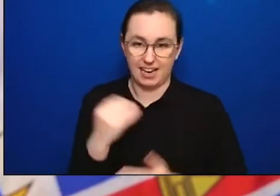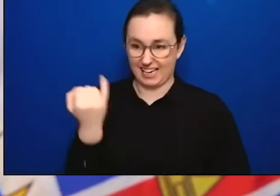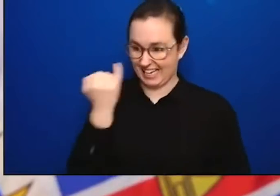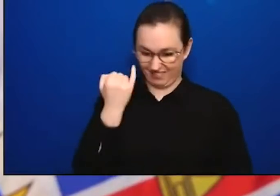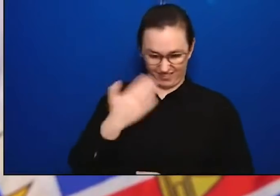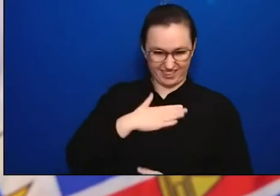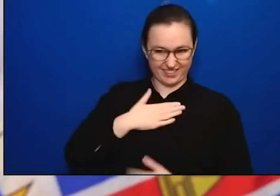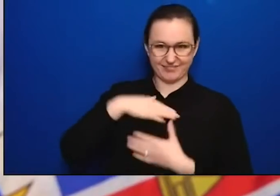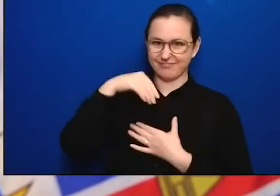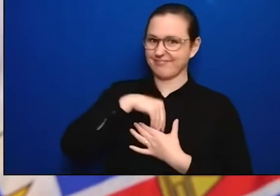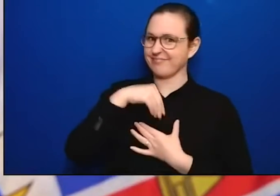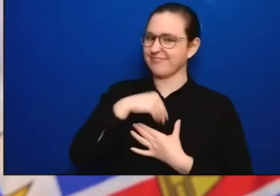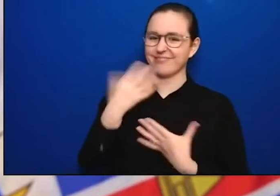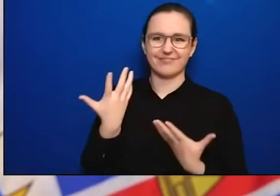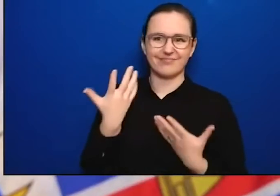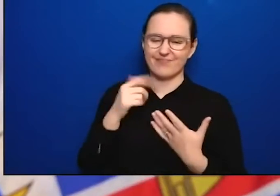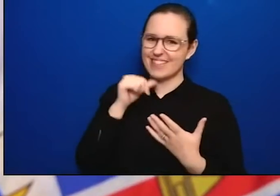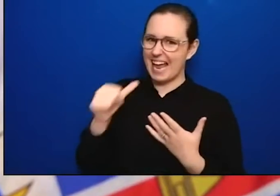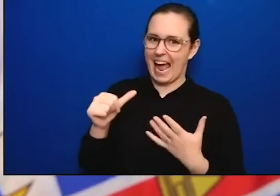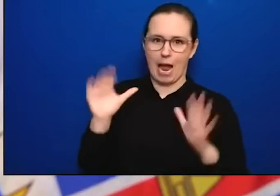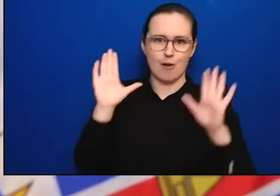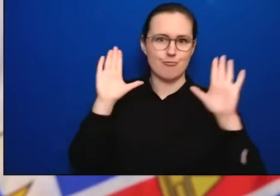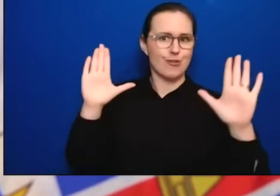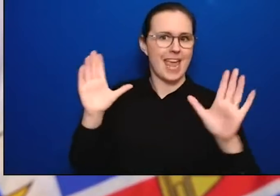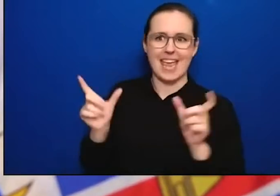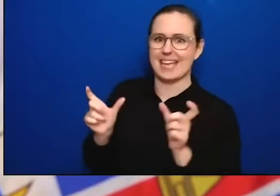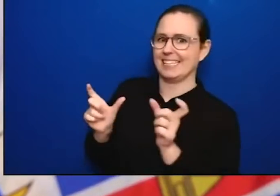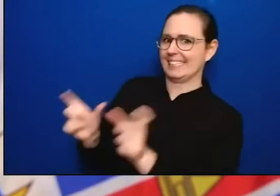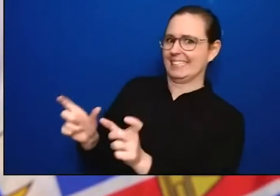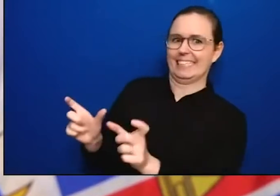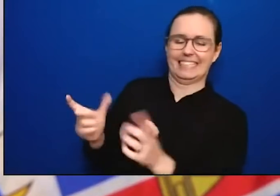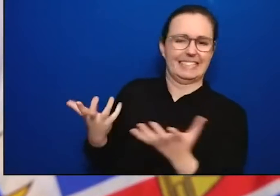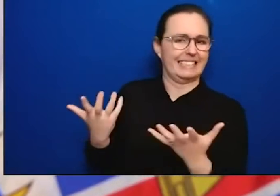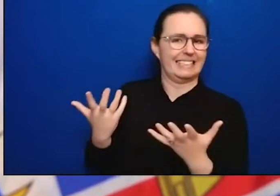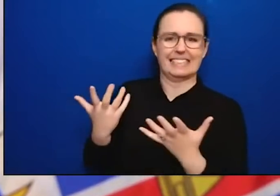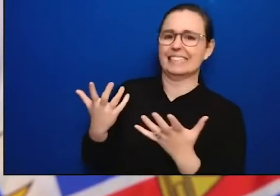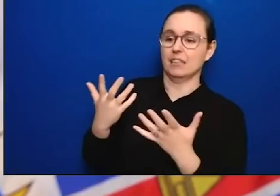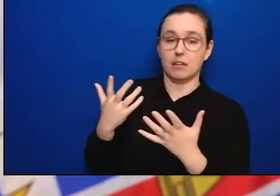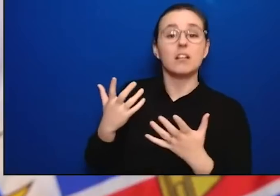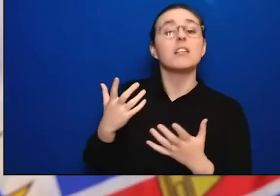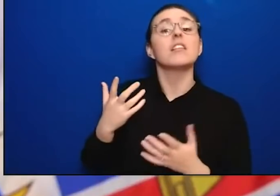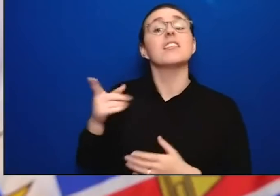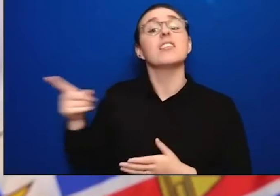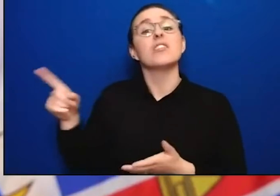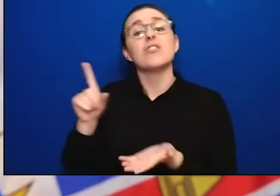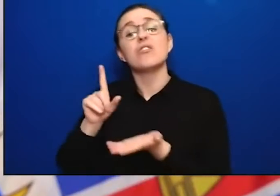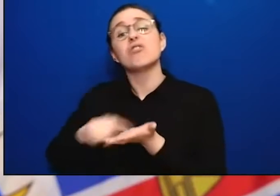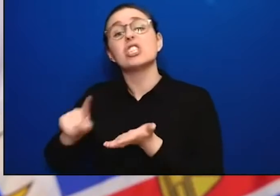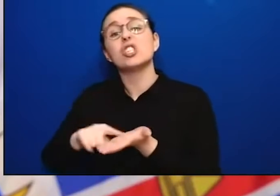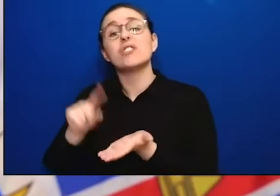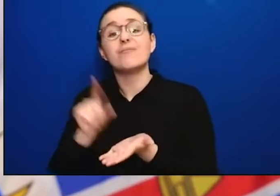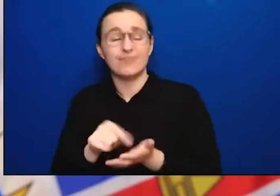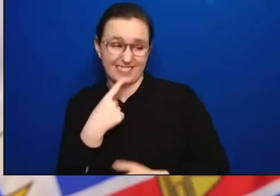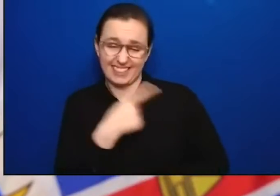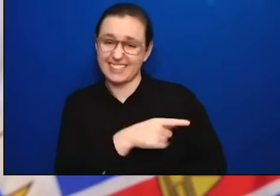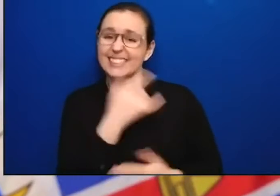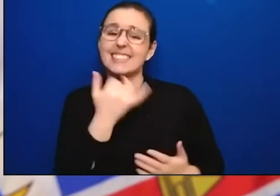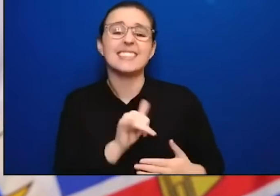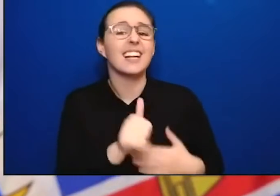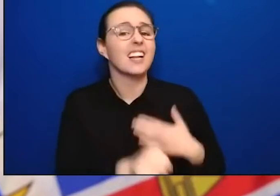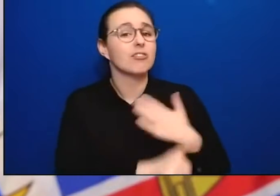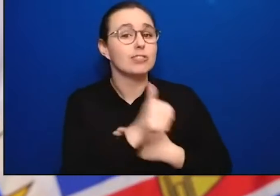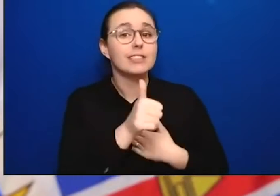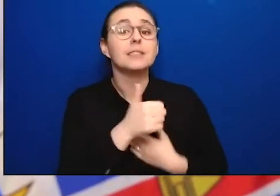we know that people who have immune compromising conditions, and the data from Friday shows us this again, that the